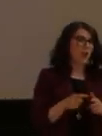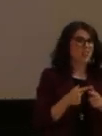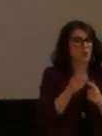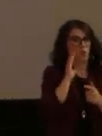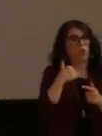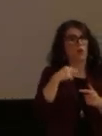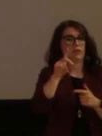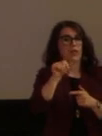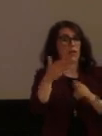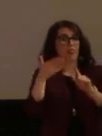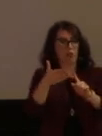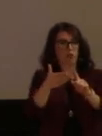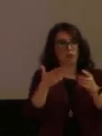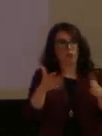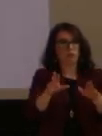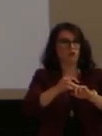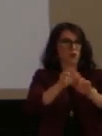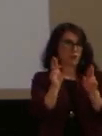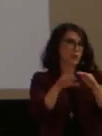now.